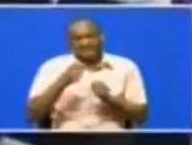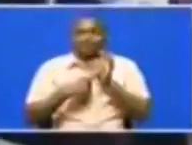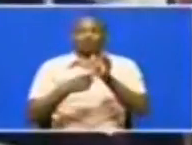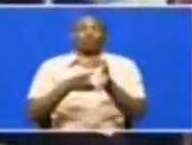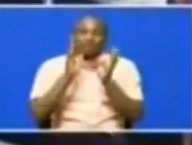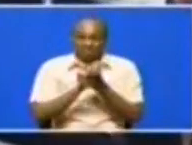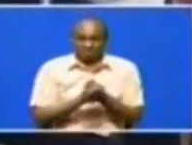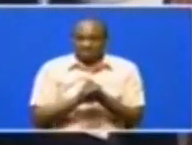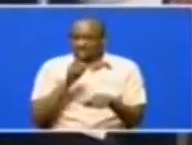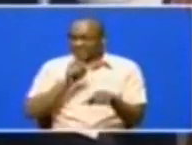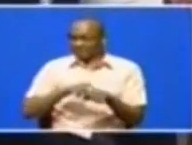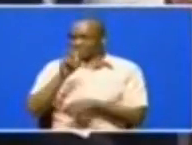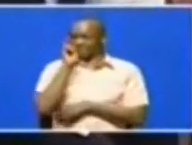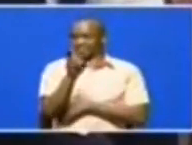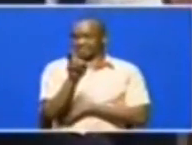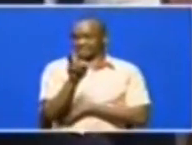way. So when I see